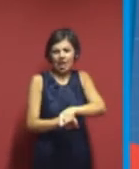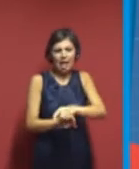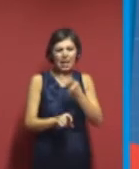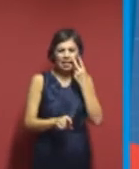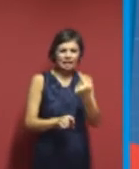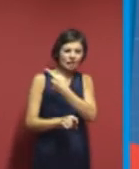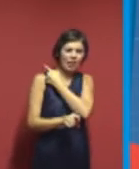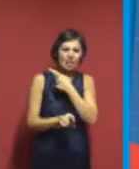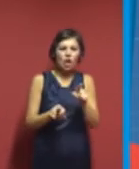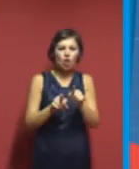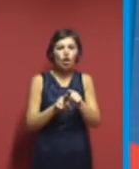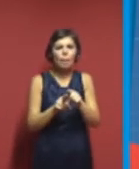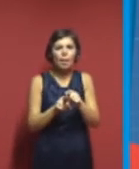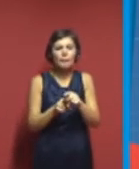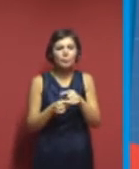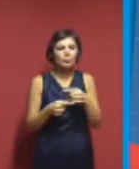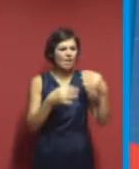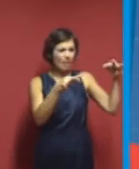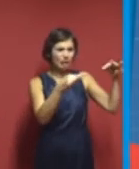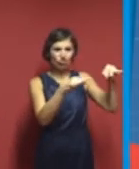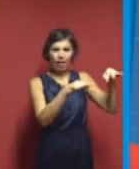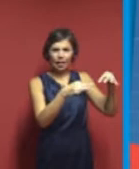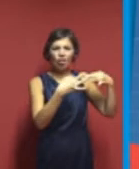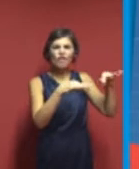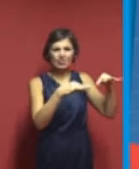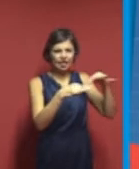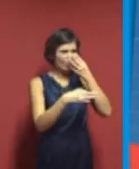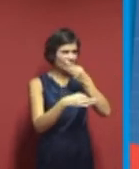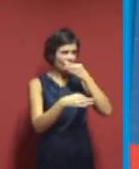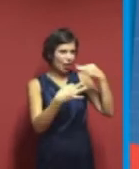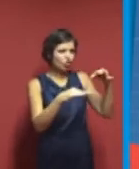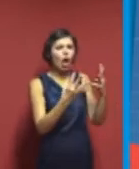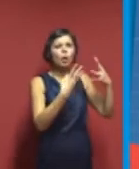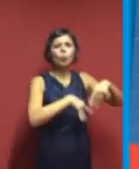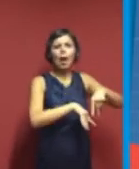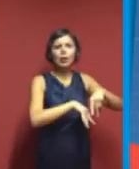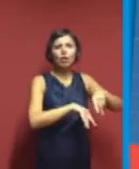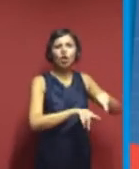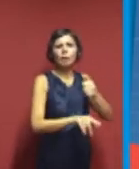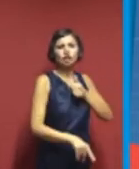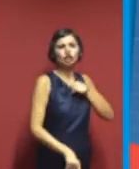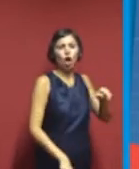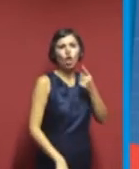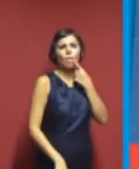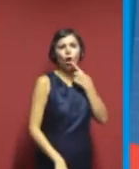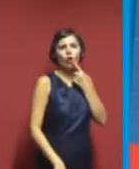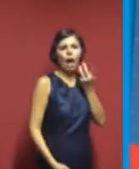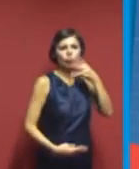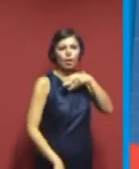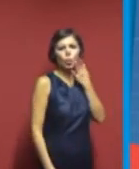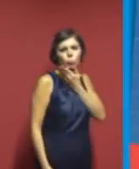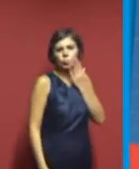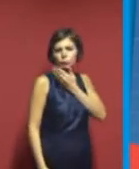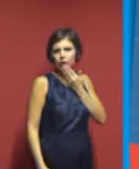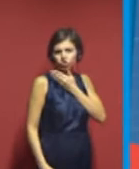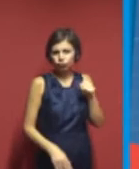there to wipe his mouth. Of course, the bird has to eat the toast, and then the bird seed falls into the bucket, and the rocket goes